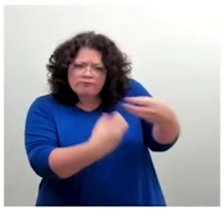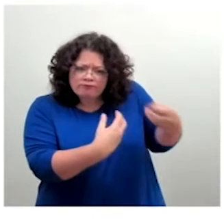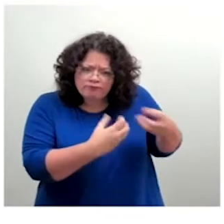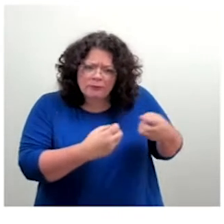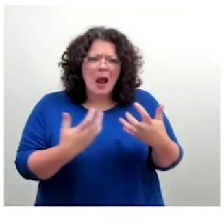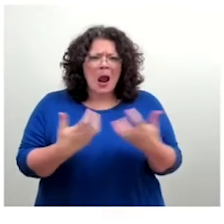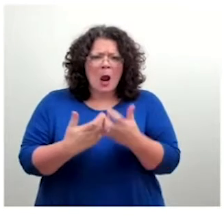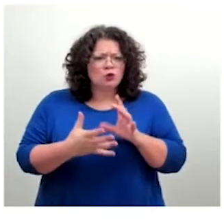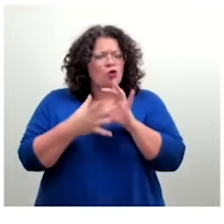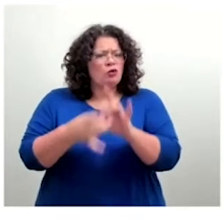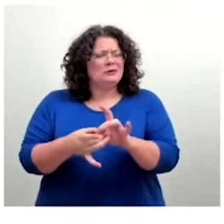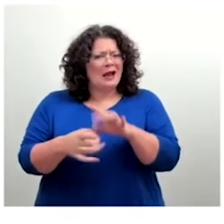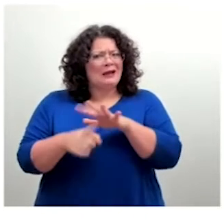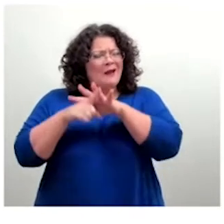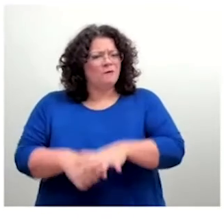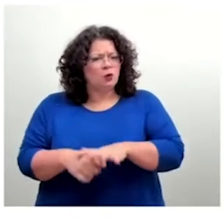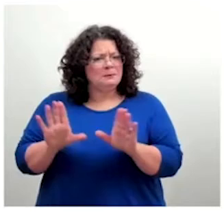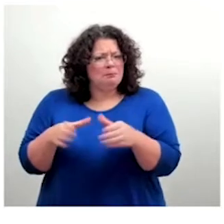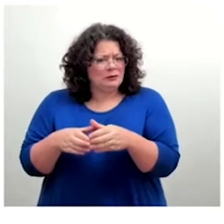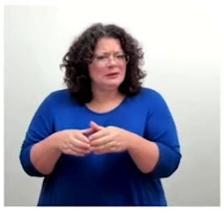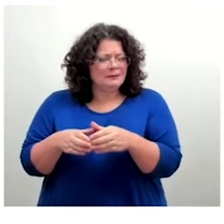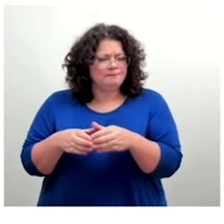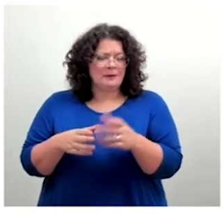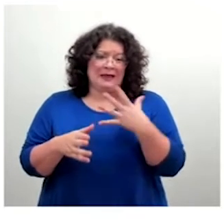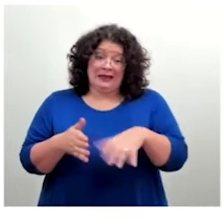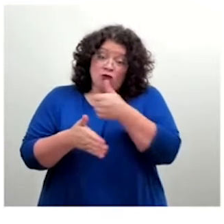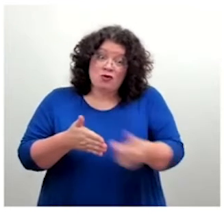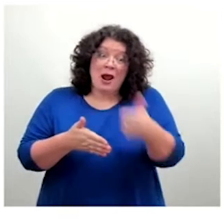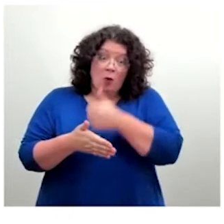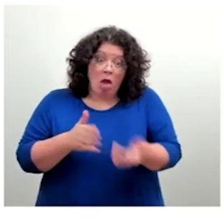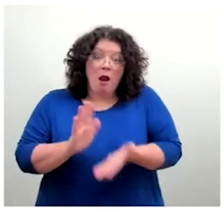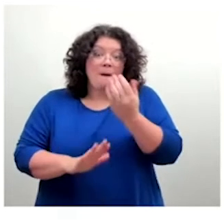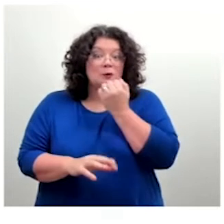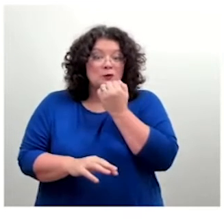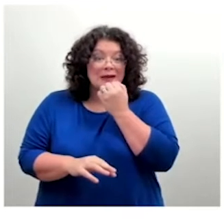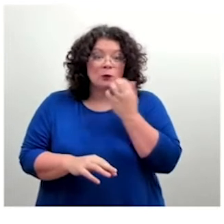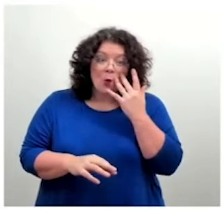on gov.uk that can be used as a template to help website owners write their own.